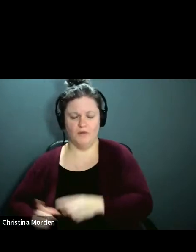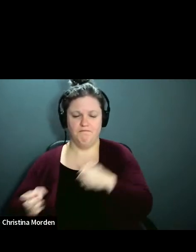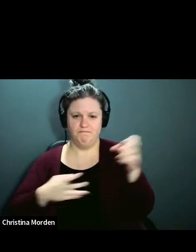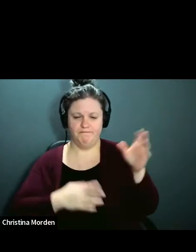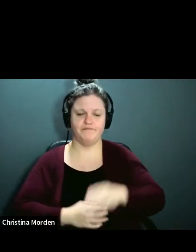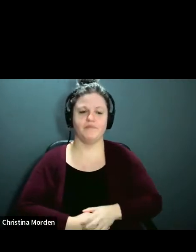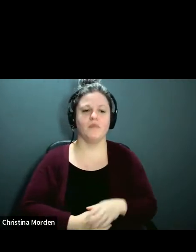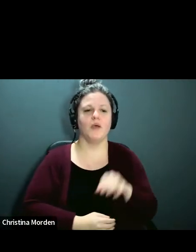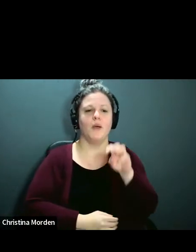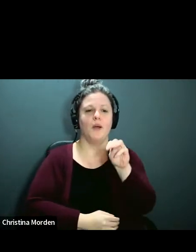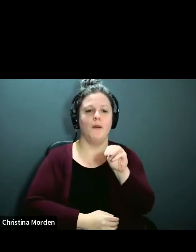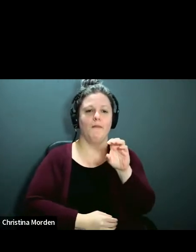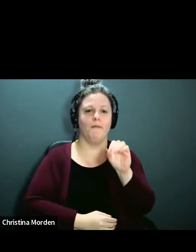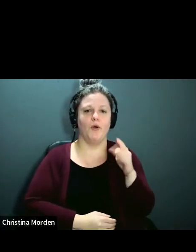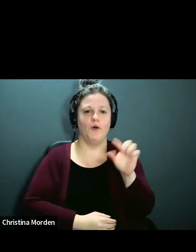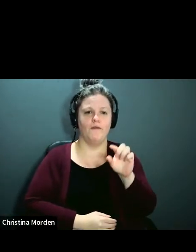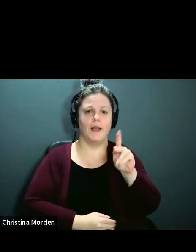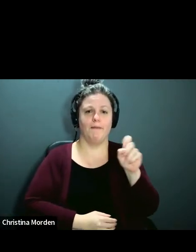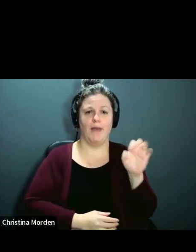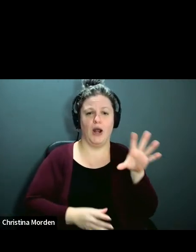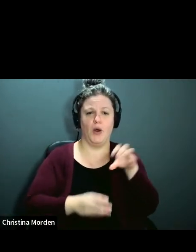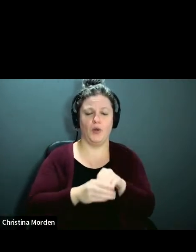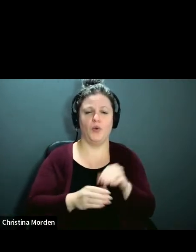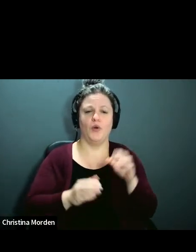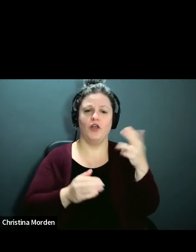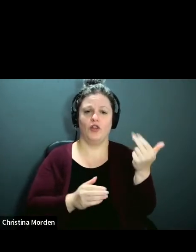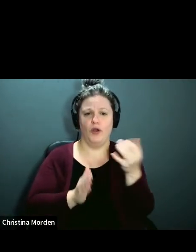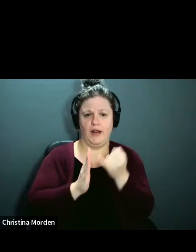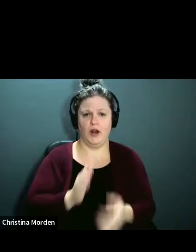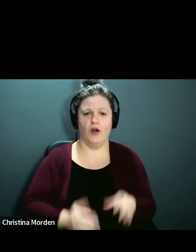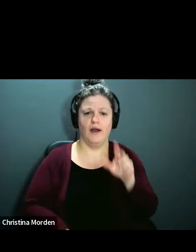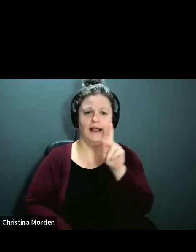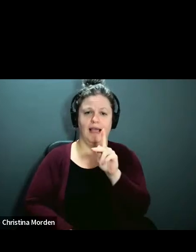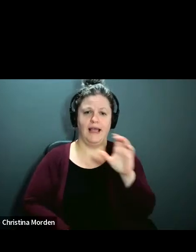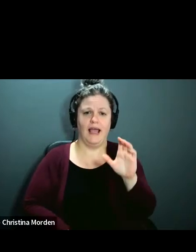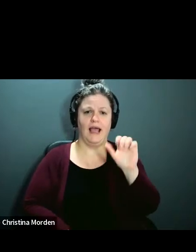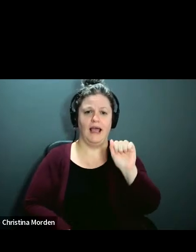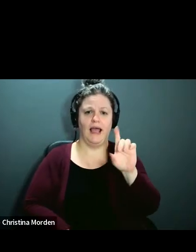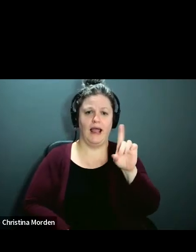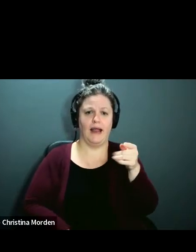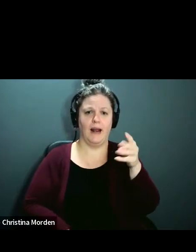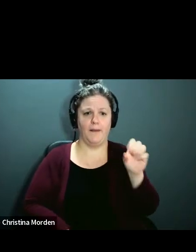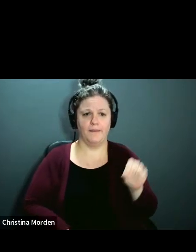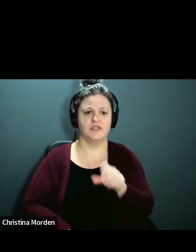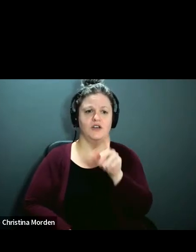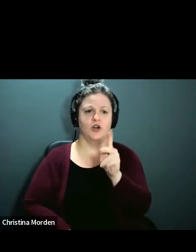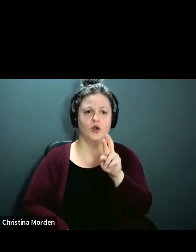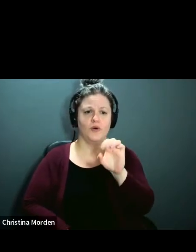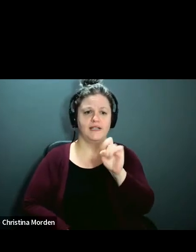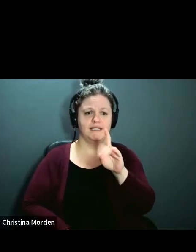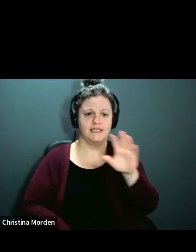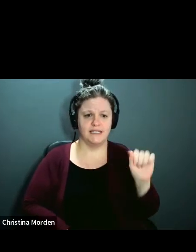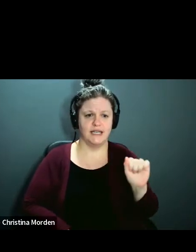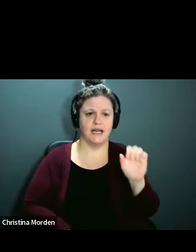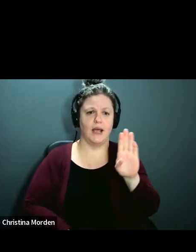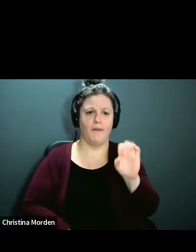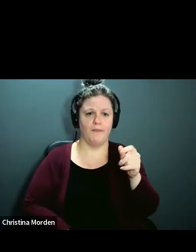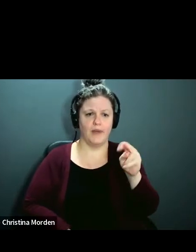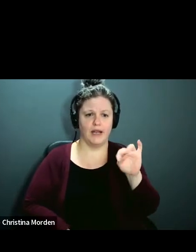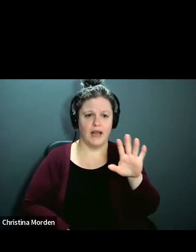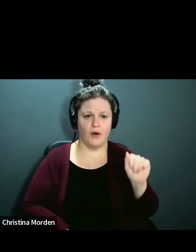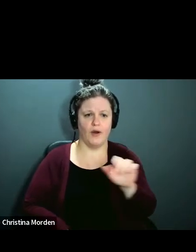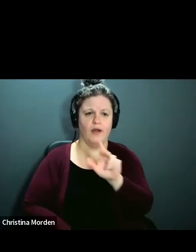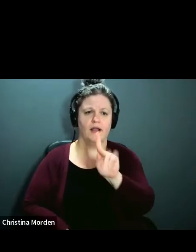features work by 13 artists Casey Adams Christina banera Catherine Boyer Evan Collis Jason Dahan